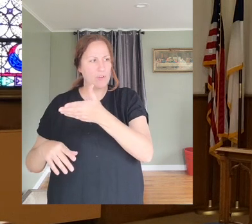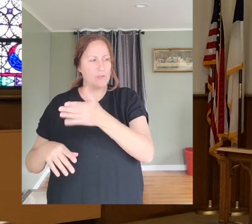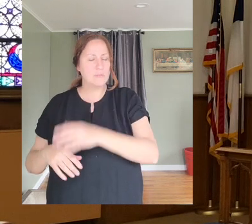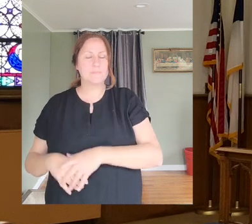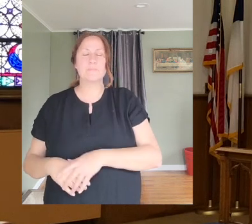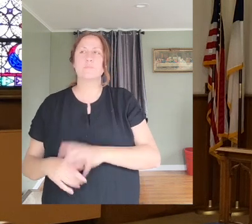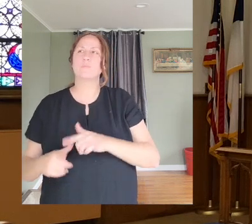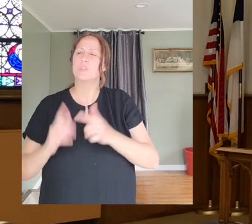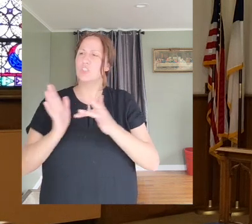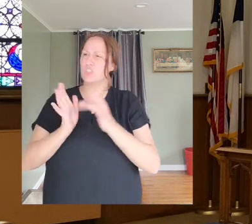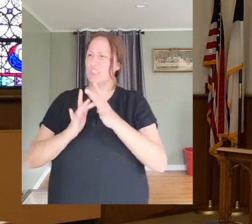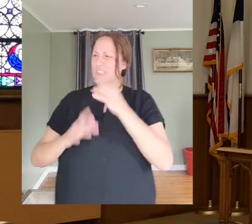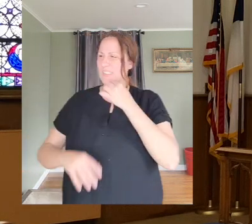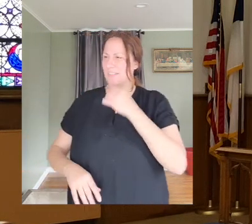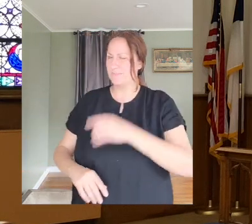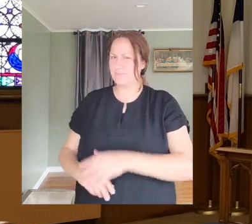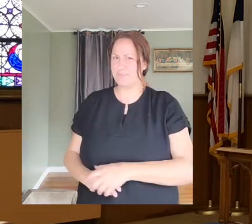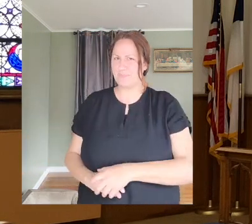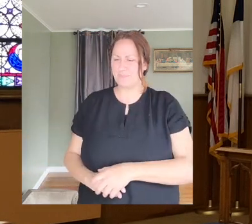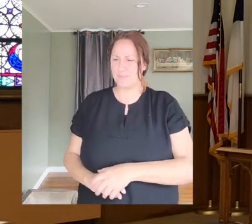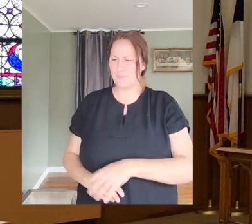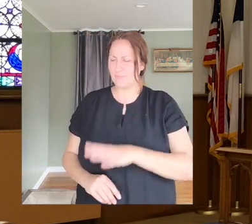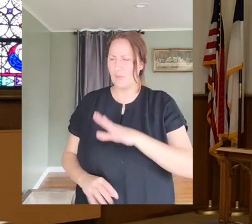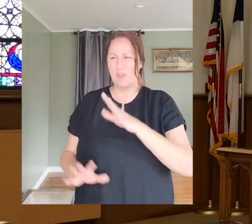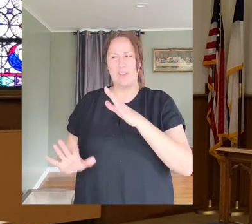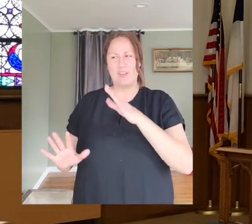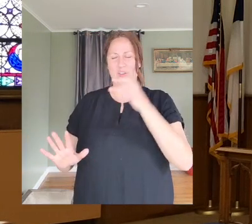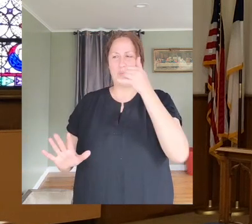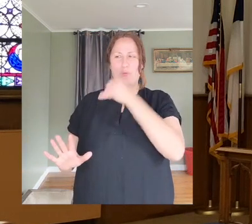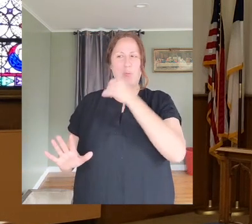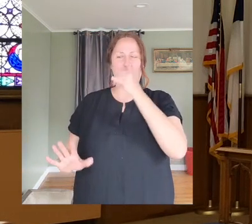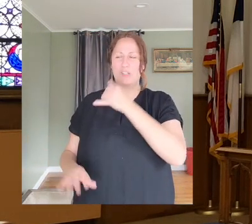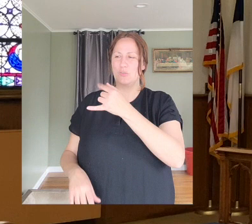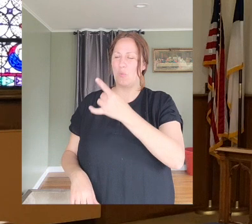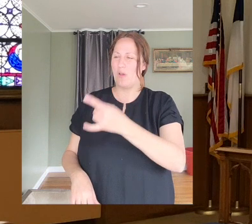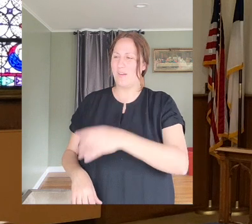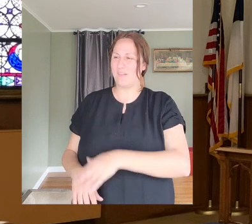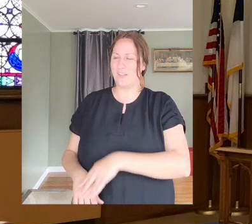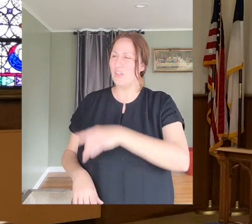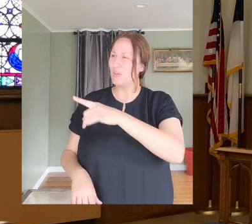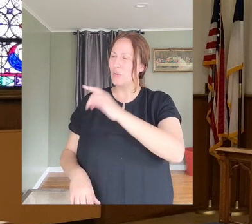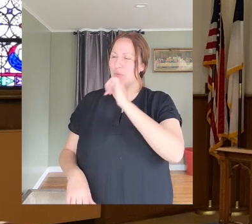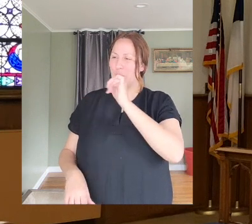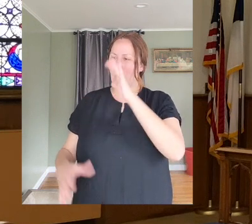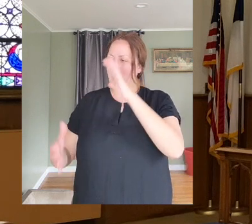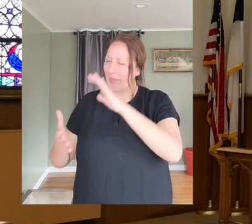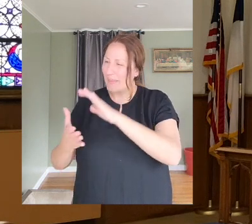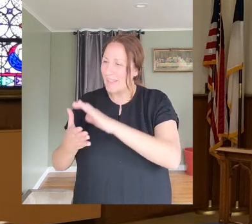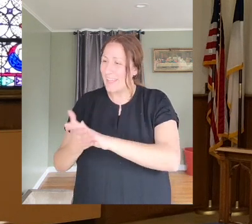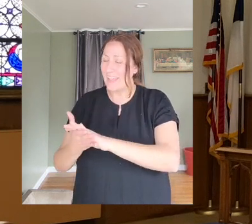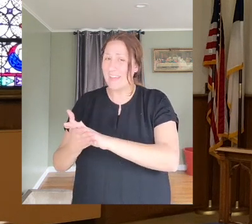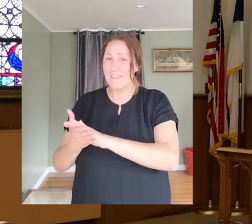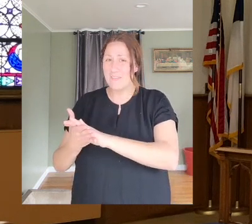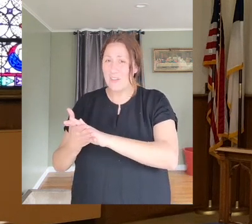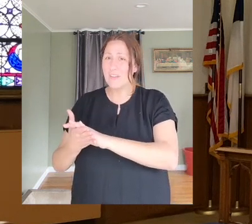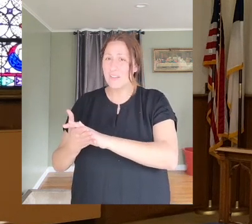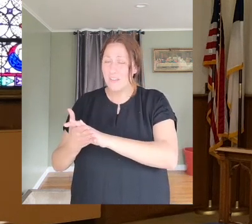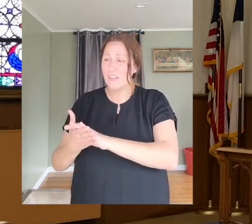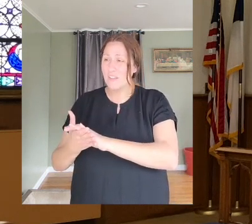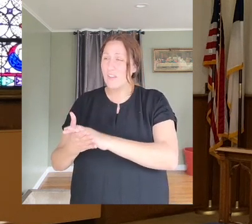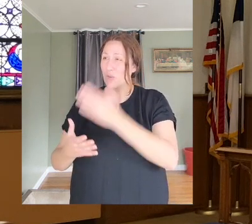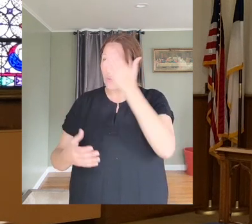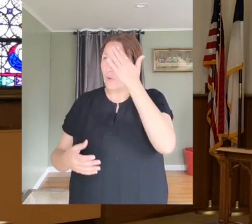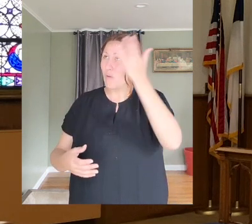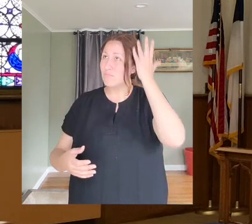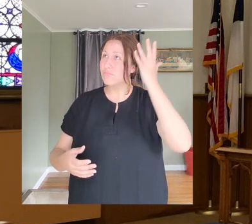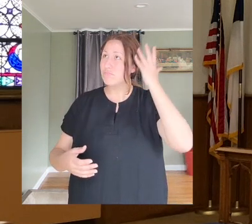And he said to them, "O foolish ones, slow of heart to believe all that the prophets have